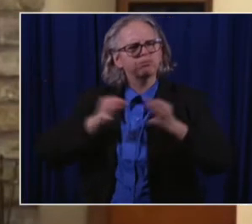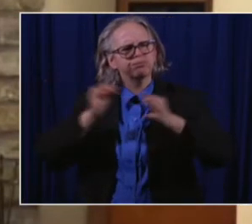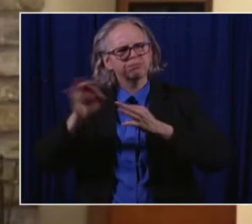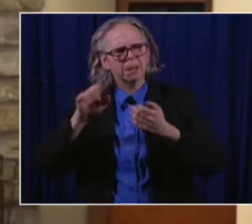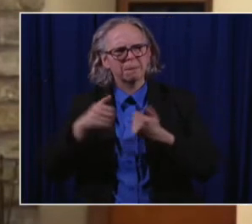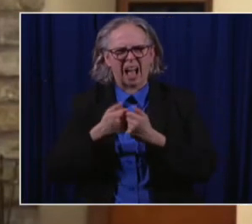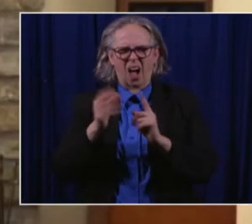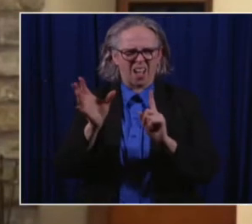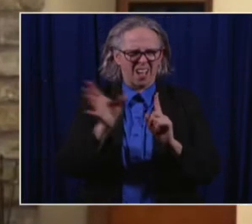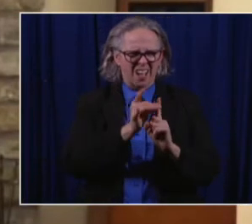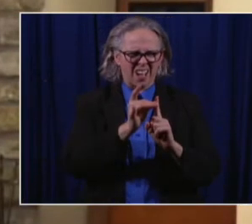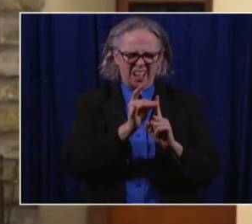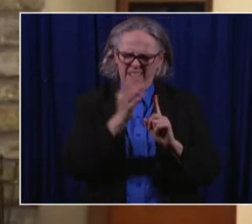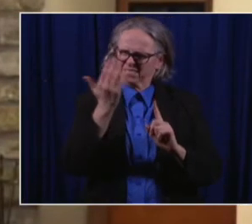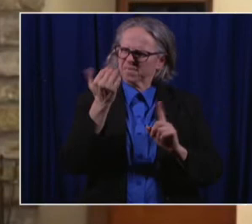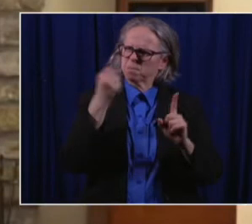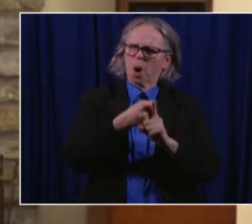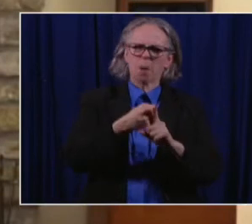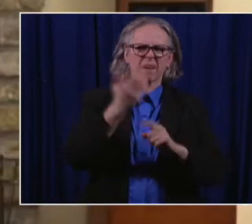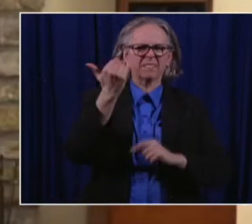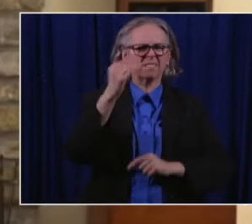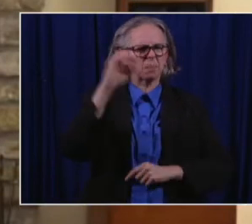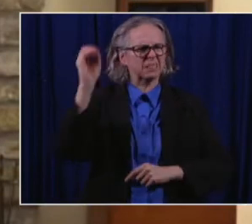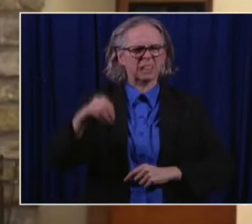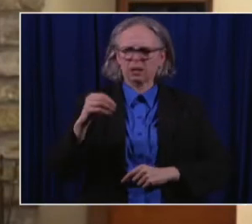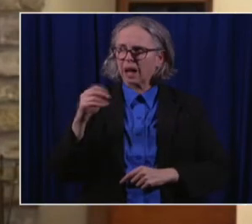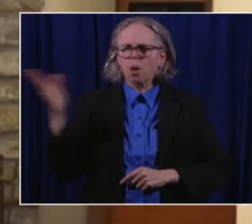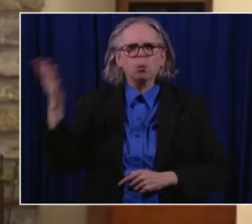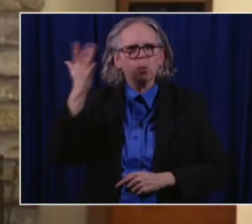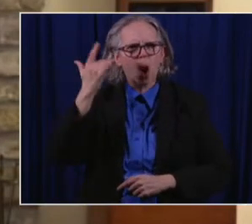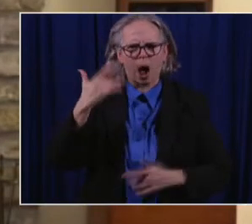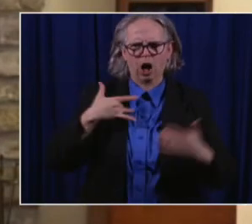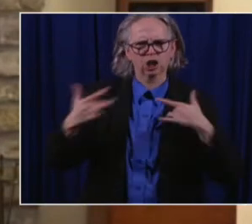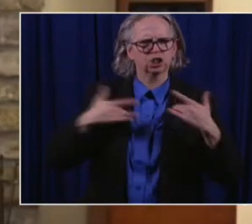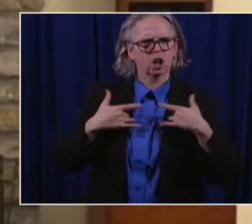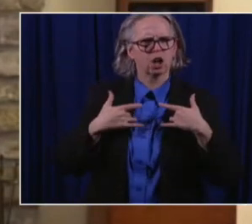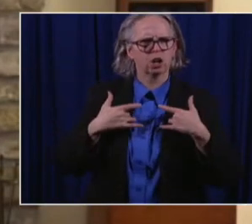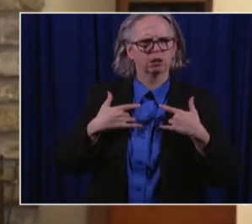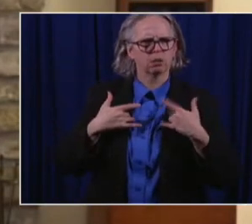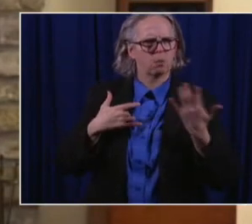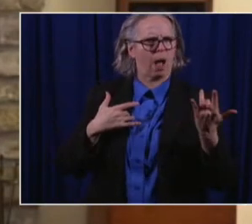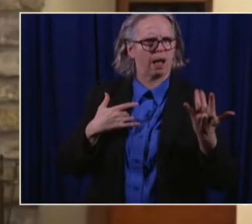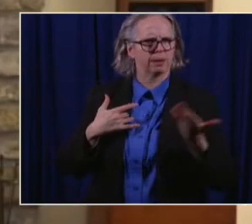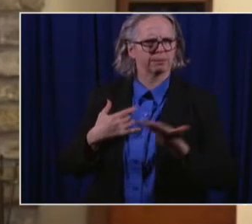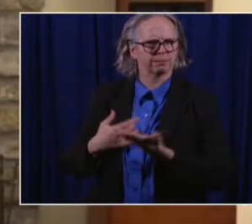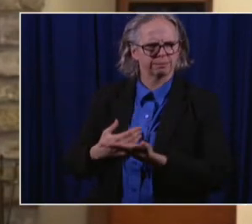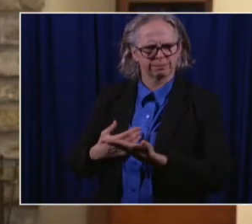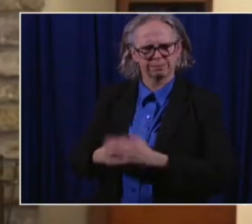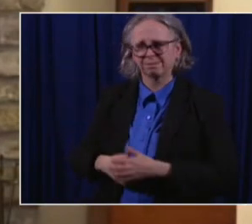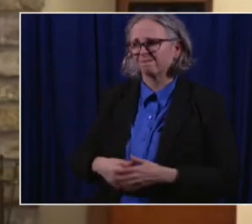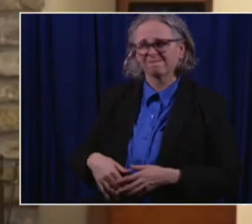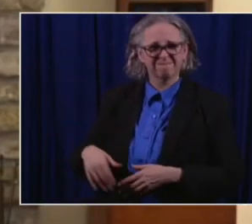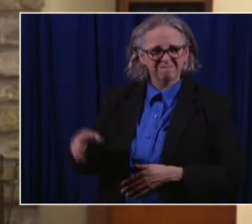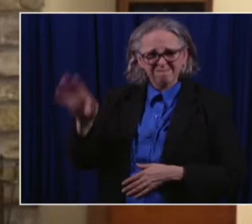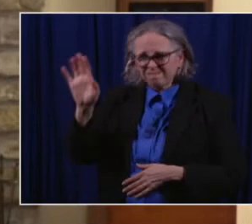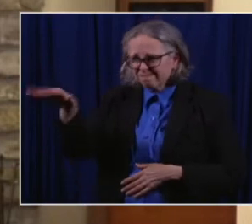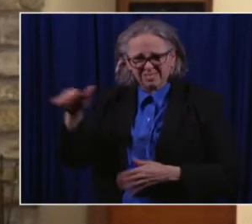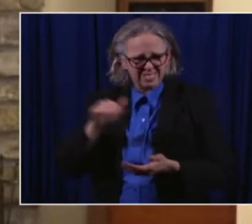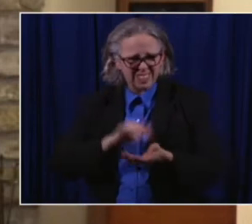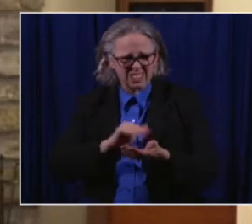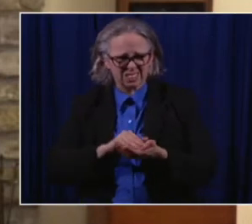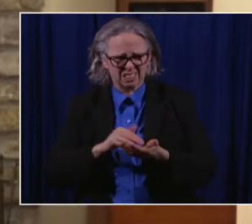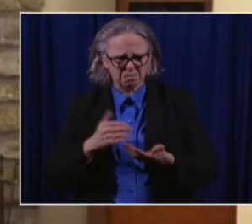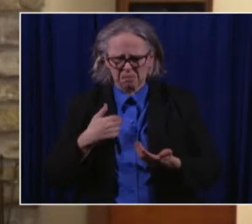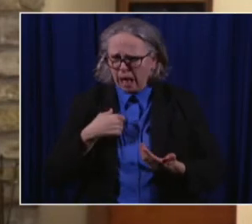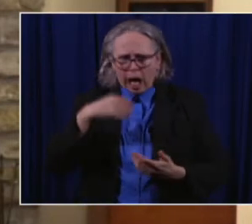positivity rate, because I think, Doctor, that's one of the things that I had no idea before we went into this pandemic what in the world that even meant.